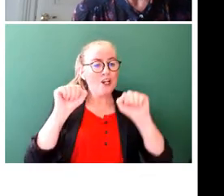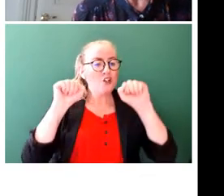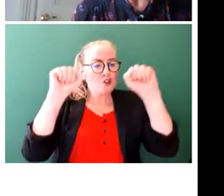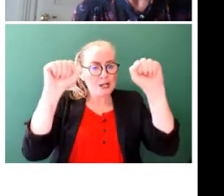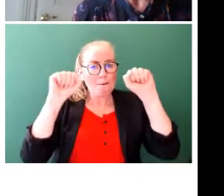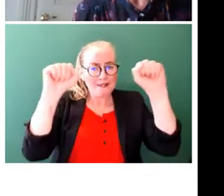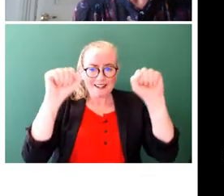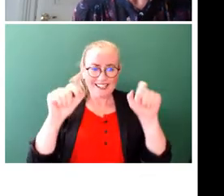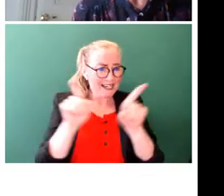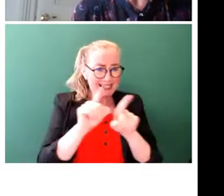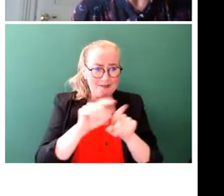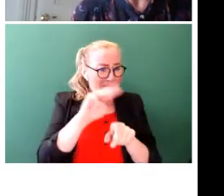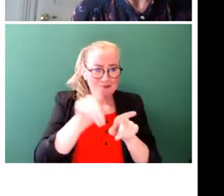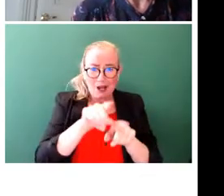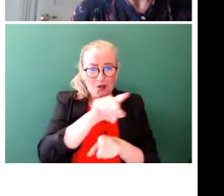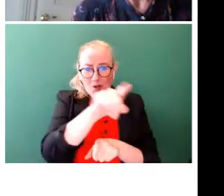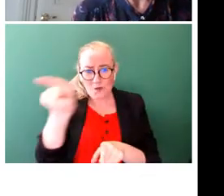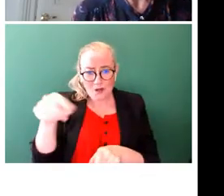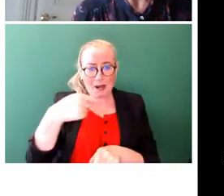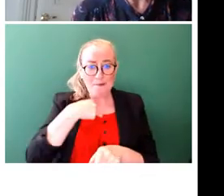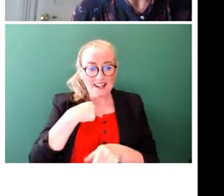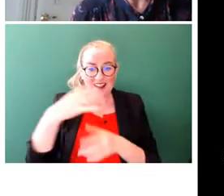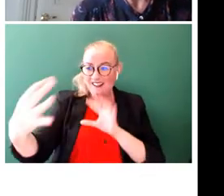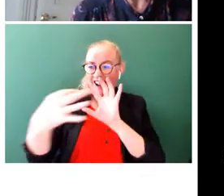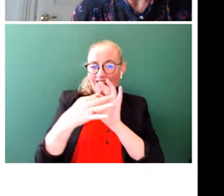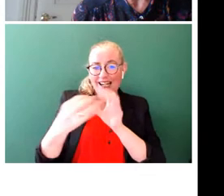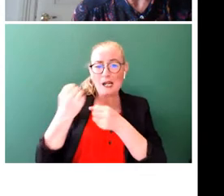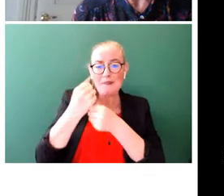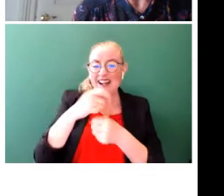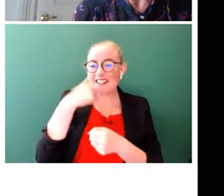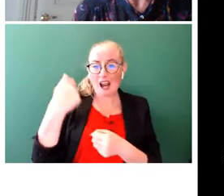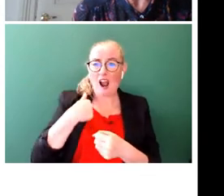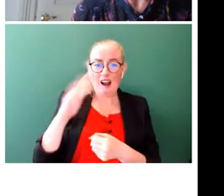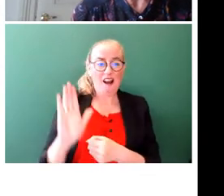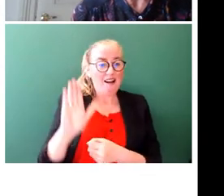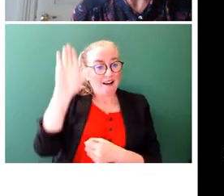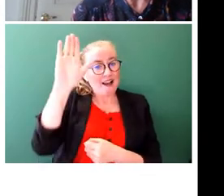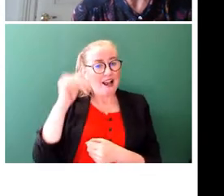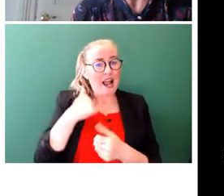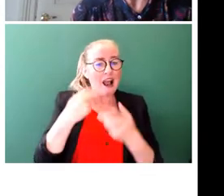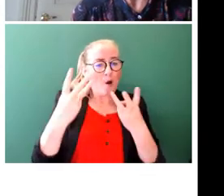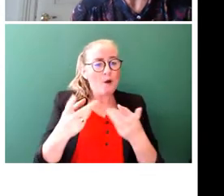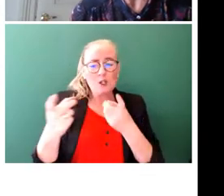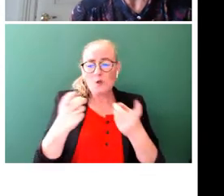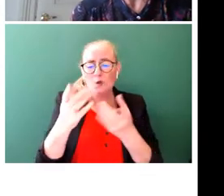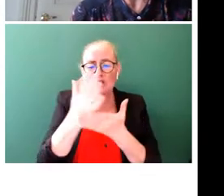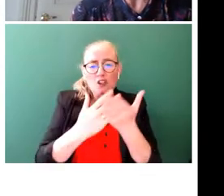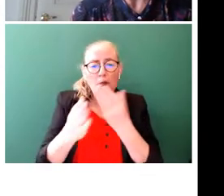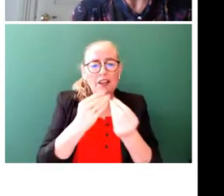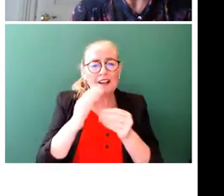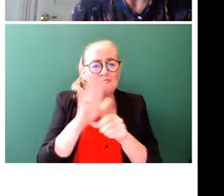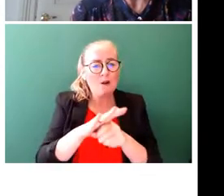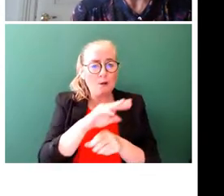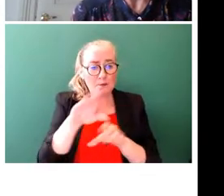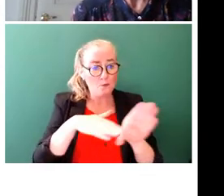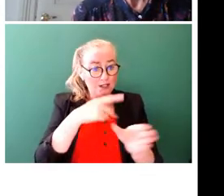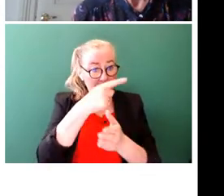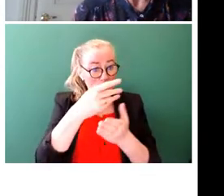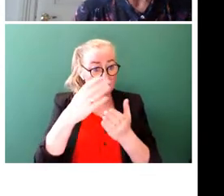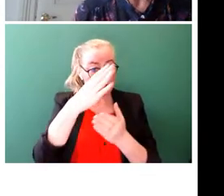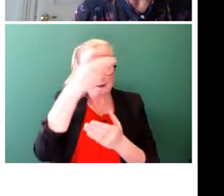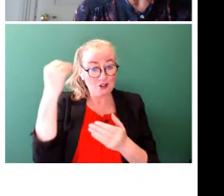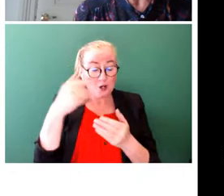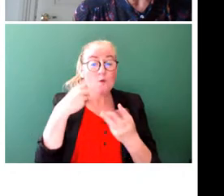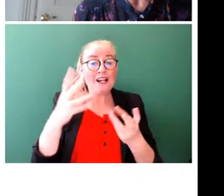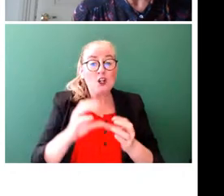people like you and I who've contacted our campaign and said, we'd like to do something for people with dementia. And we want to create an inclusive community.